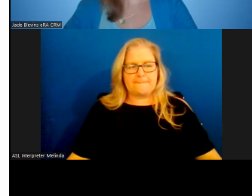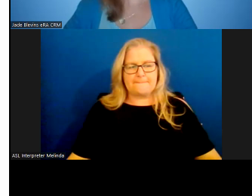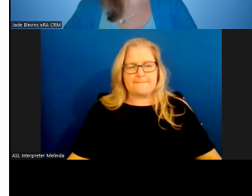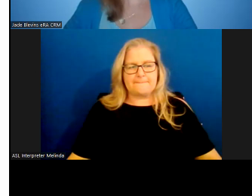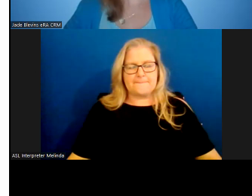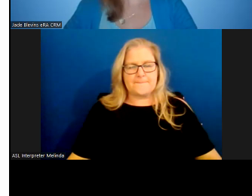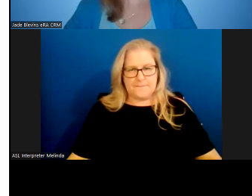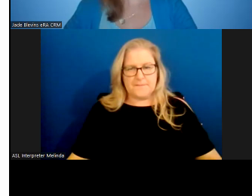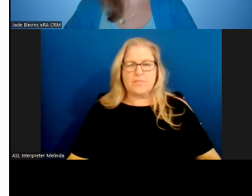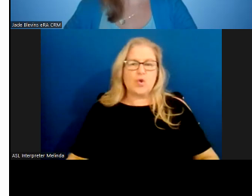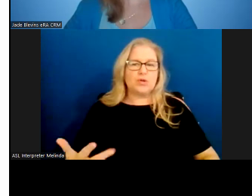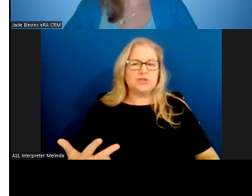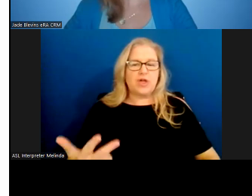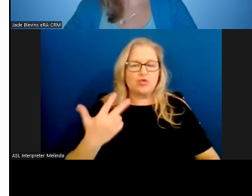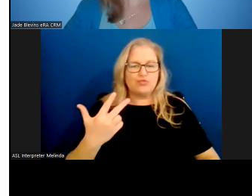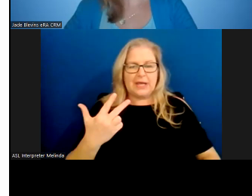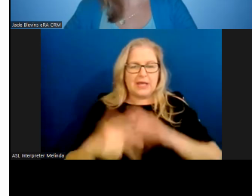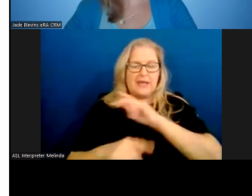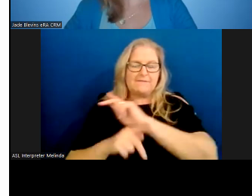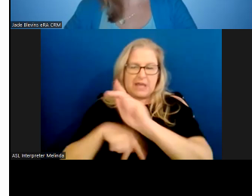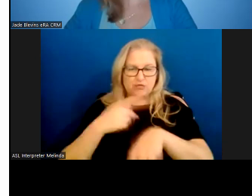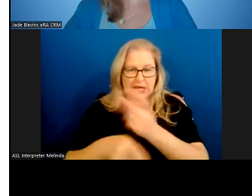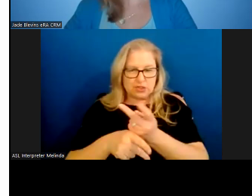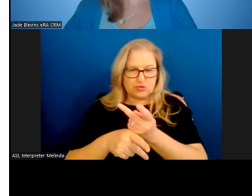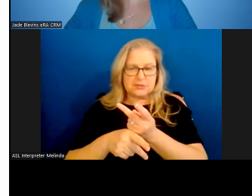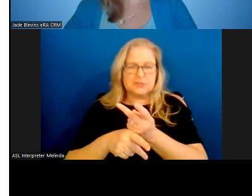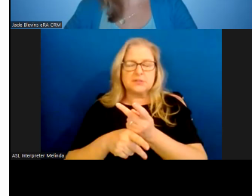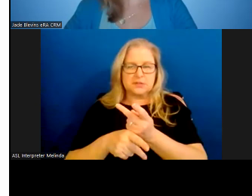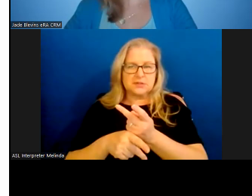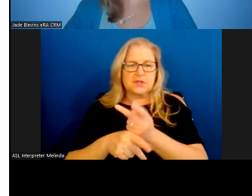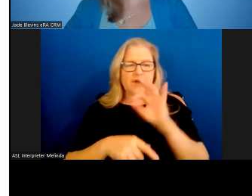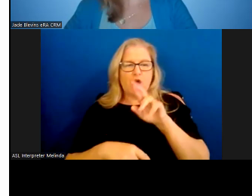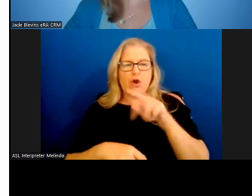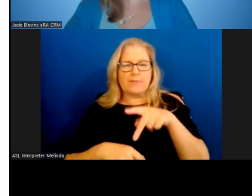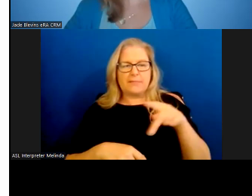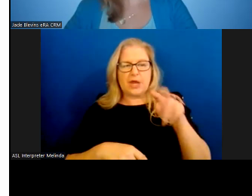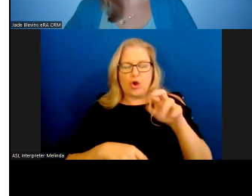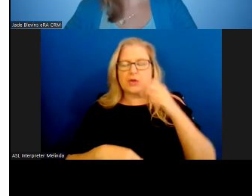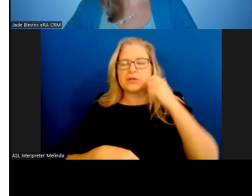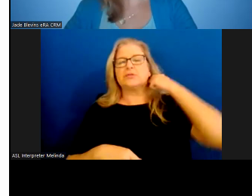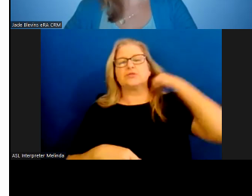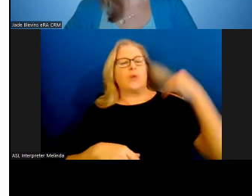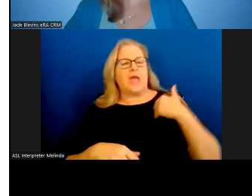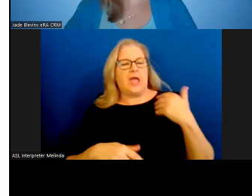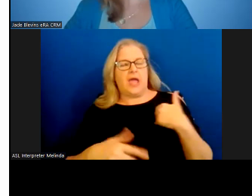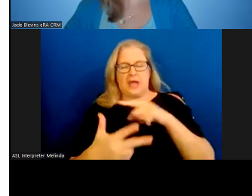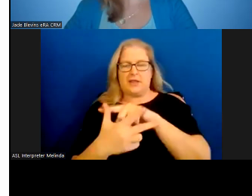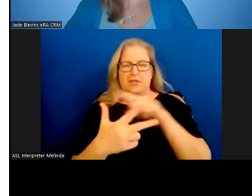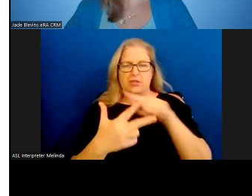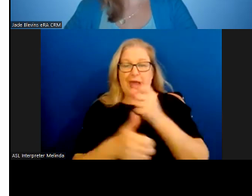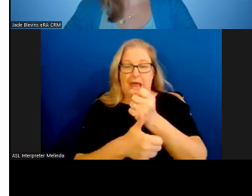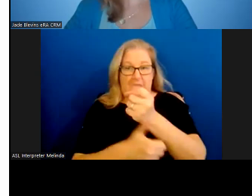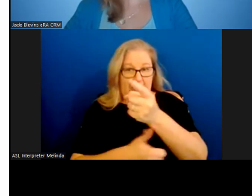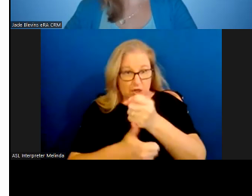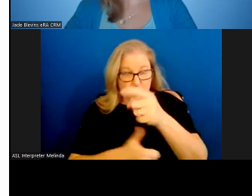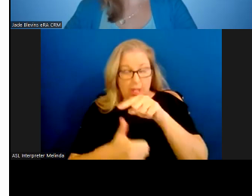So there's 3 variations of RPPRs in general. So we had our 3 variations of annual